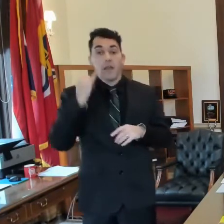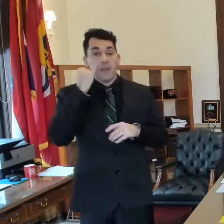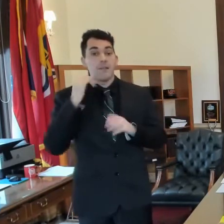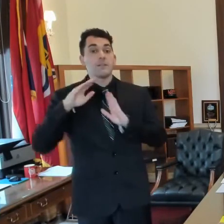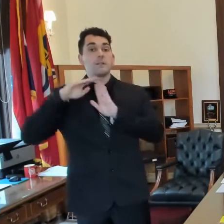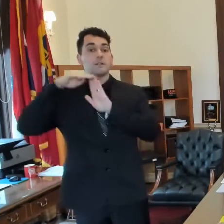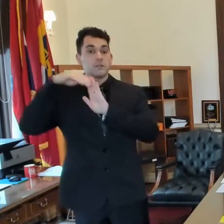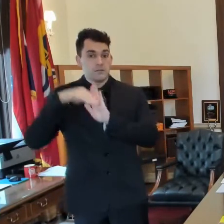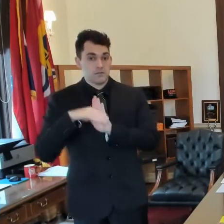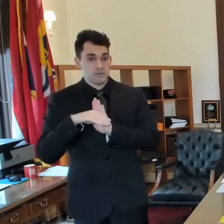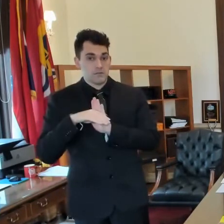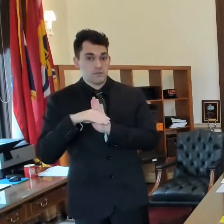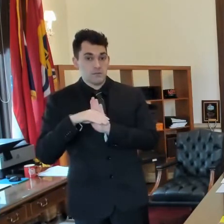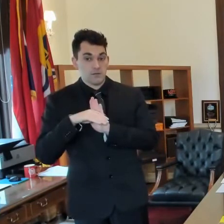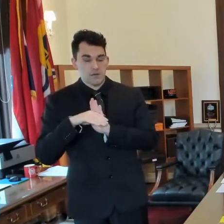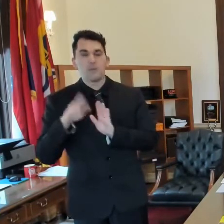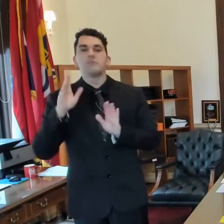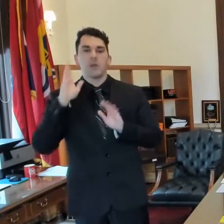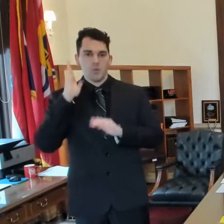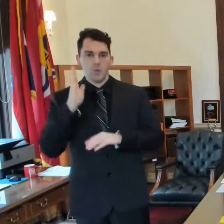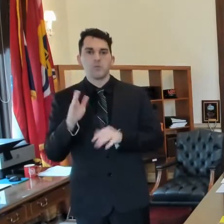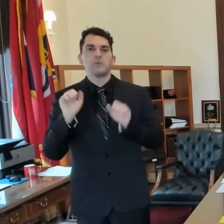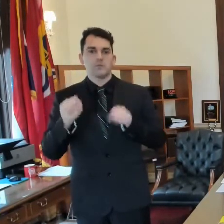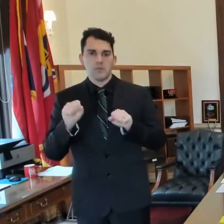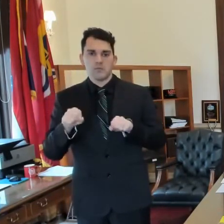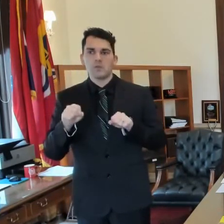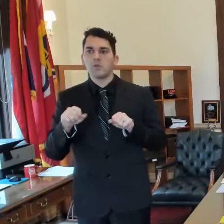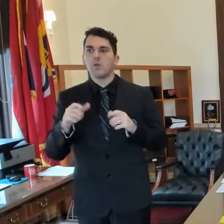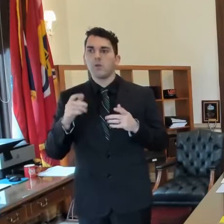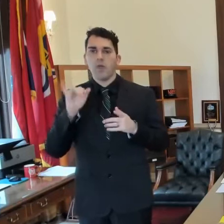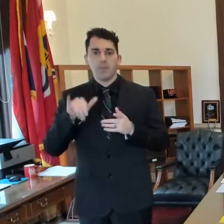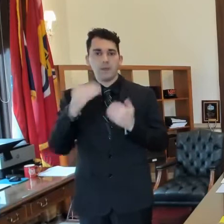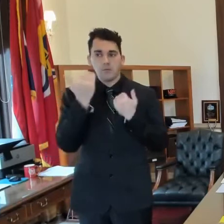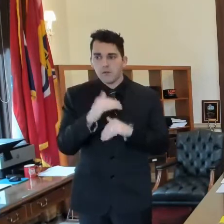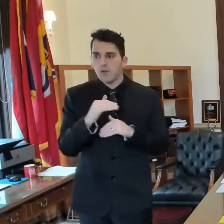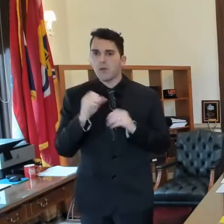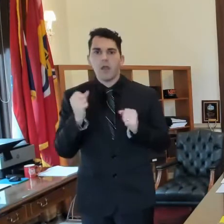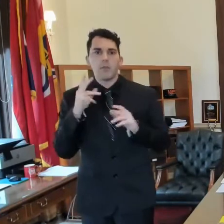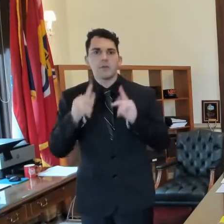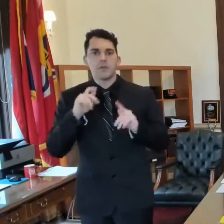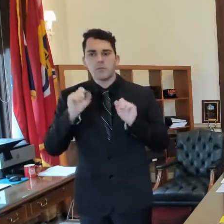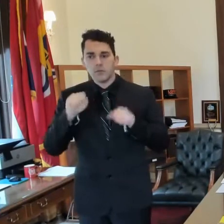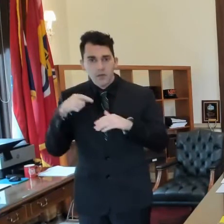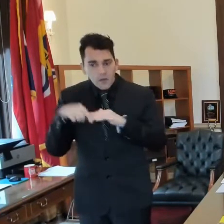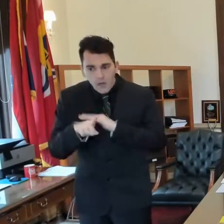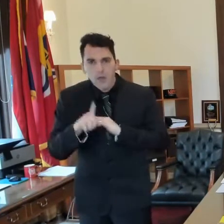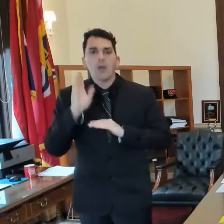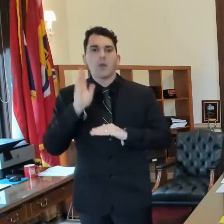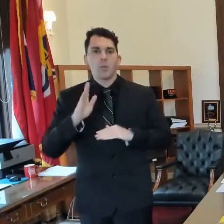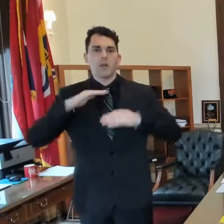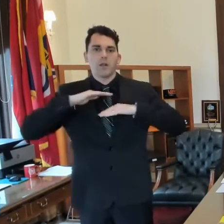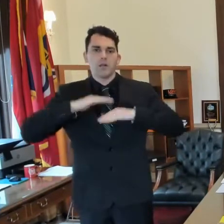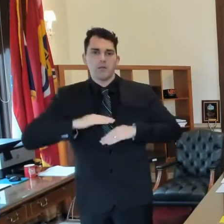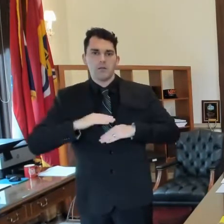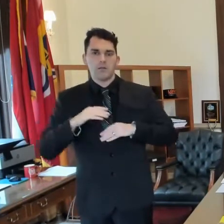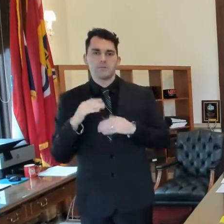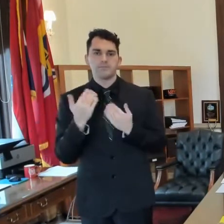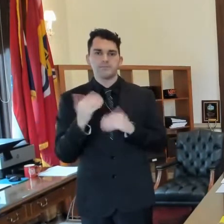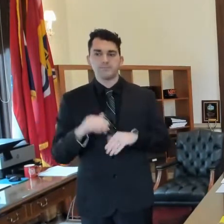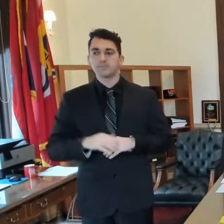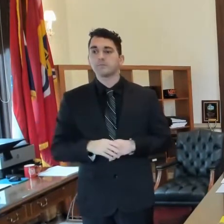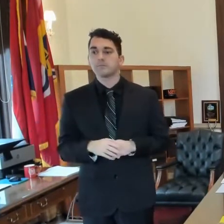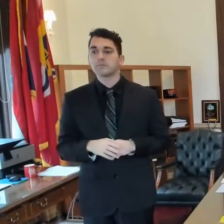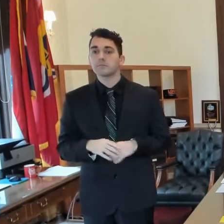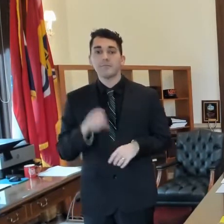be able to lift some of those restrictions on occupancy percentages and that sort of thing. Emily's watching and